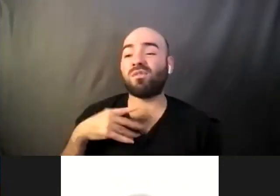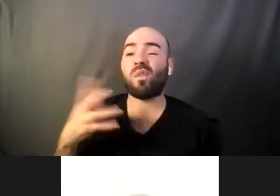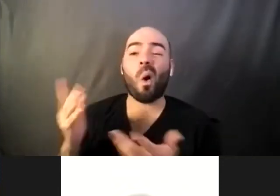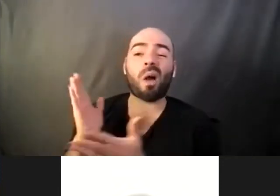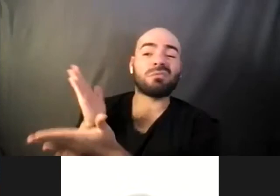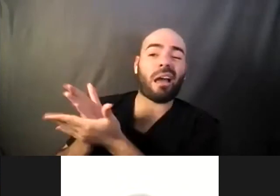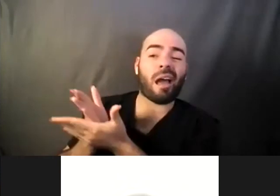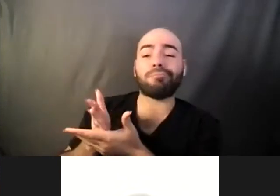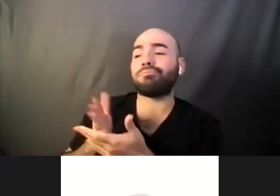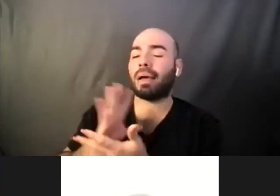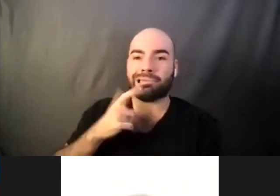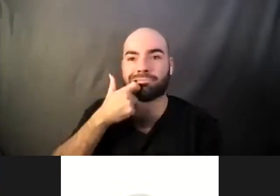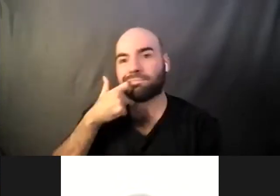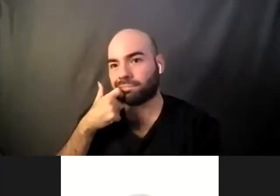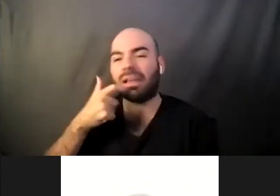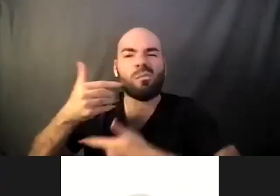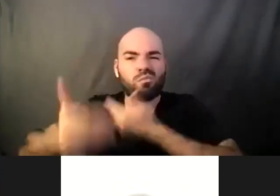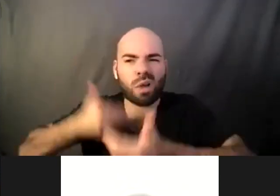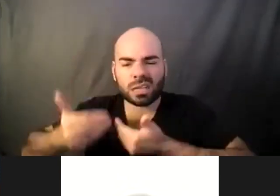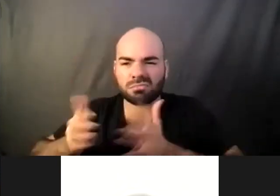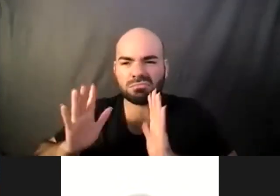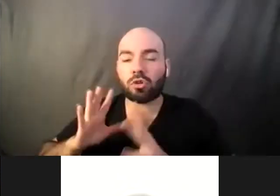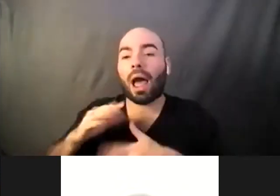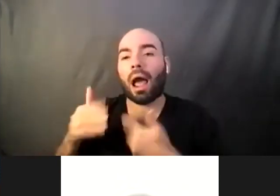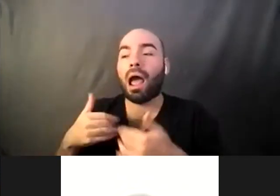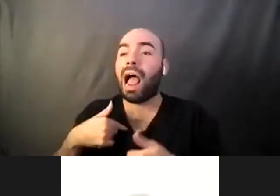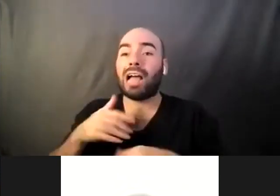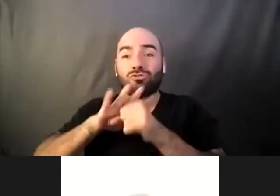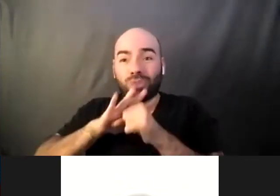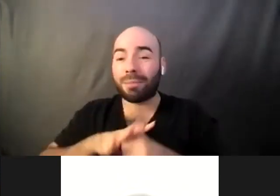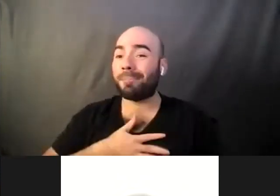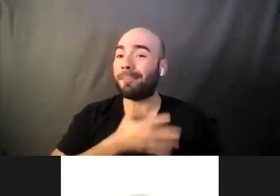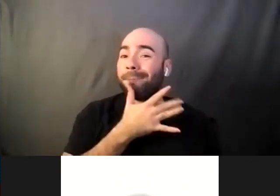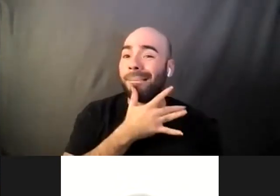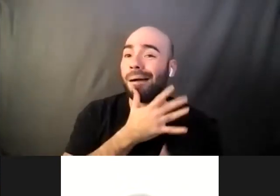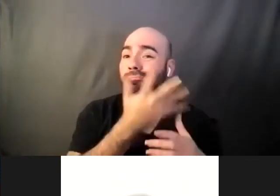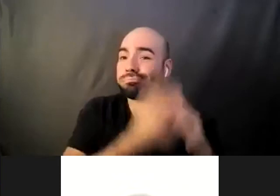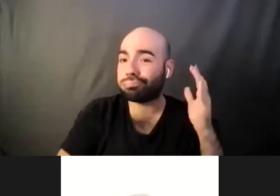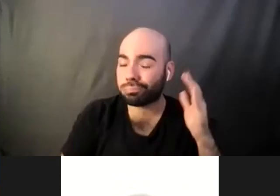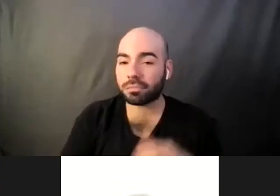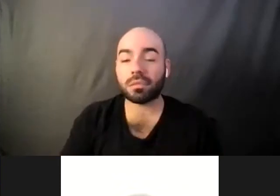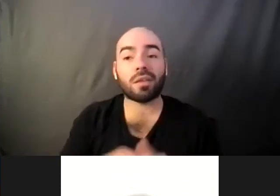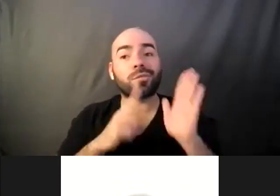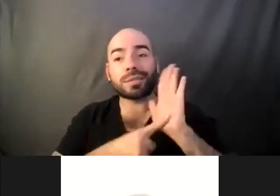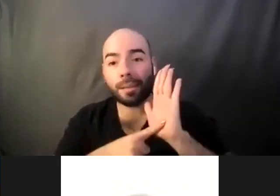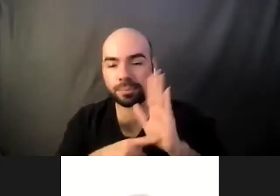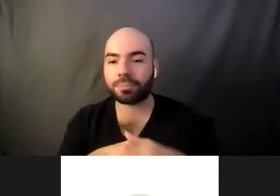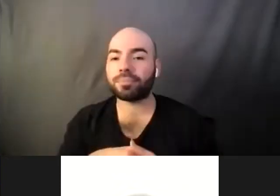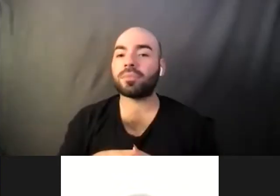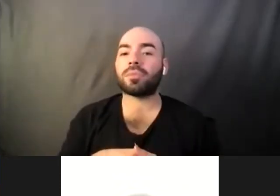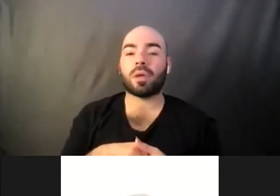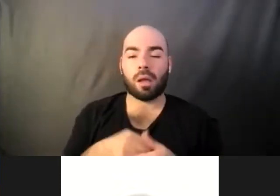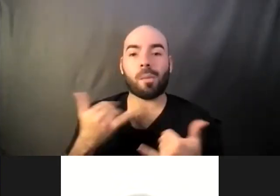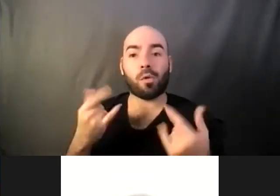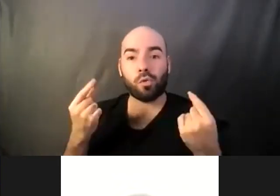what? Addiction is a process. I'm stressed out. My mom just died. For instance, I'm making an apartment for my mom for this